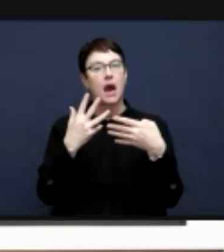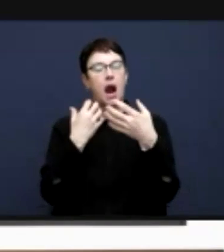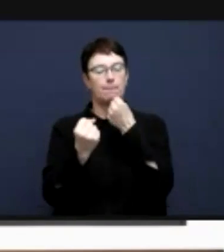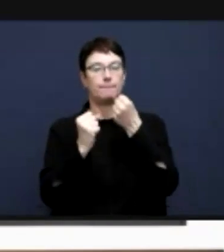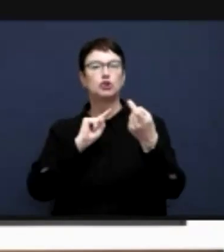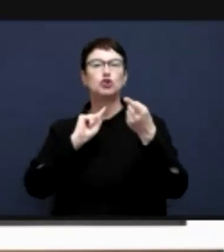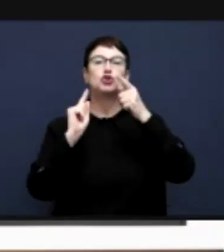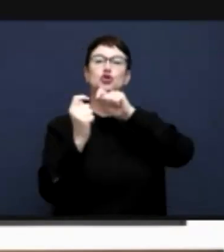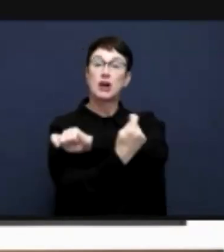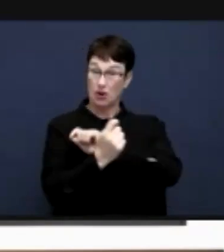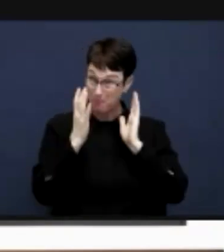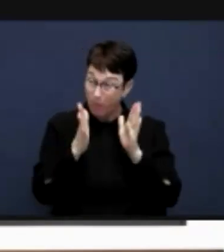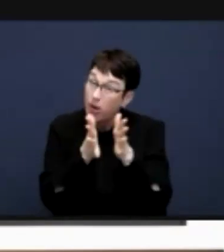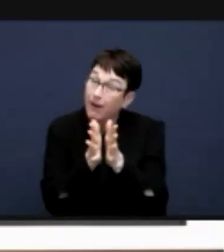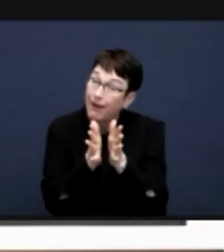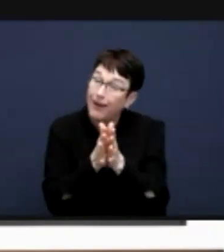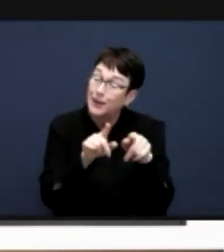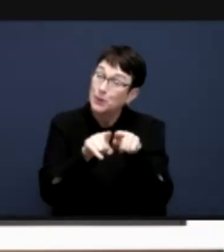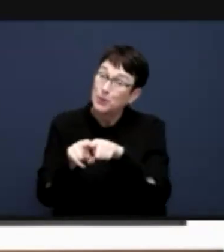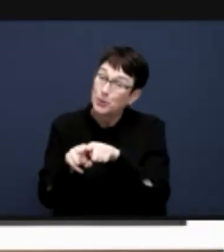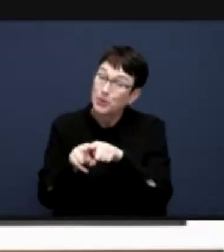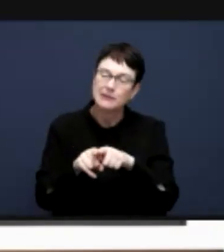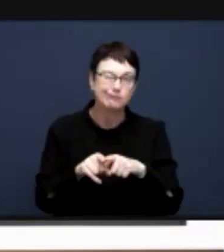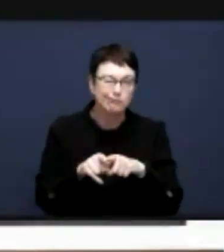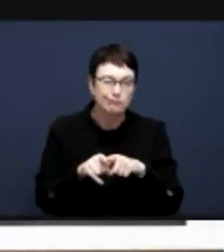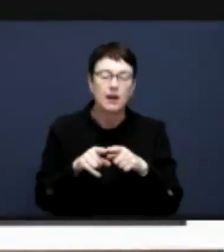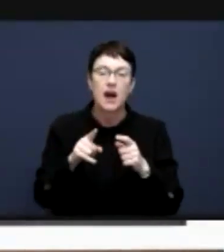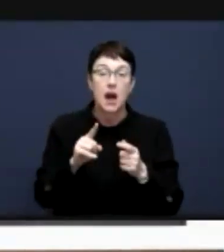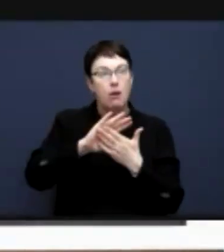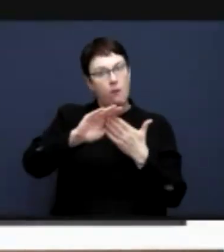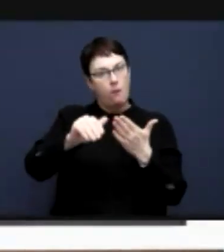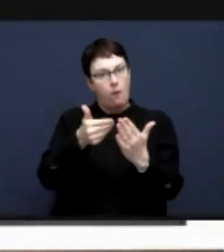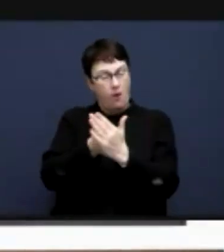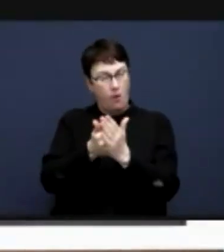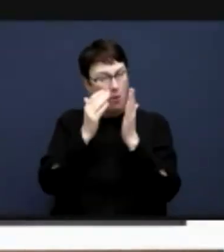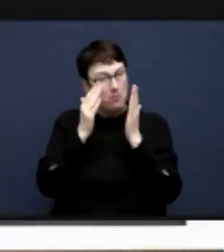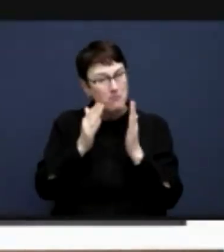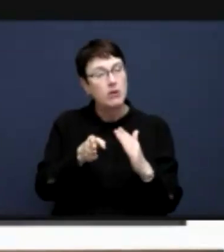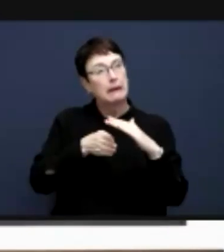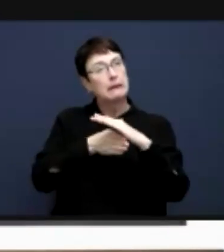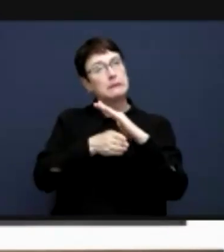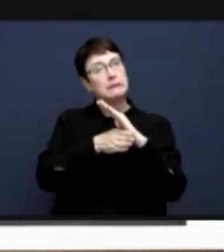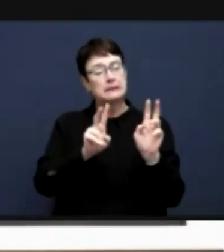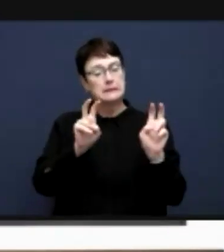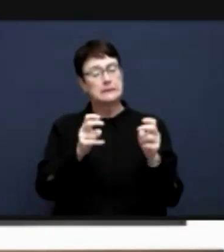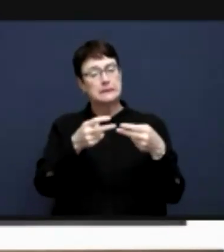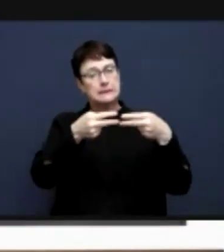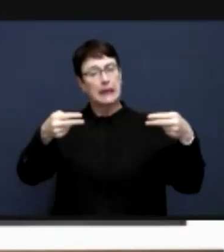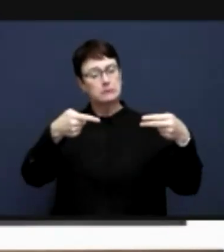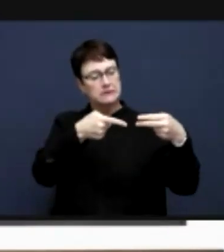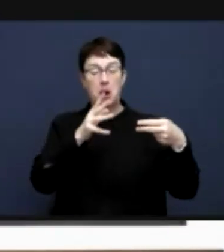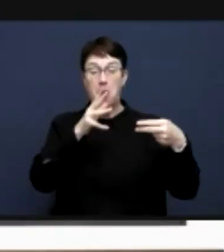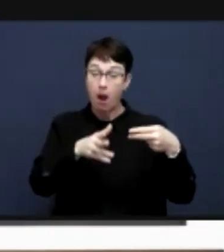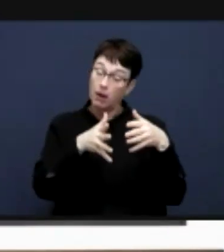though that was the thing, not all features need to be explained in the accessibility statement. There could be many, so you may want to keep the